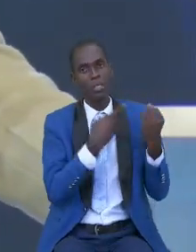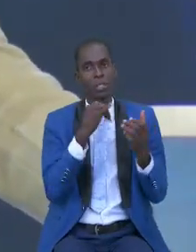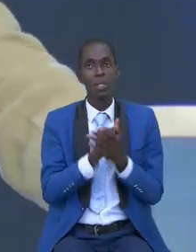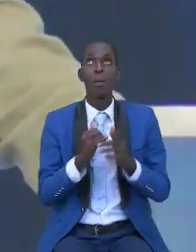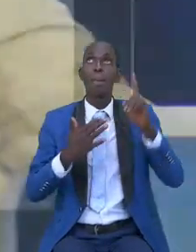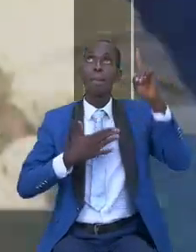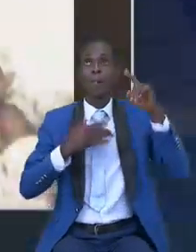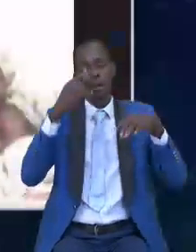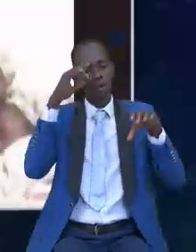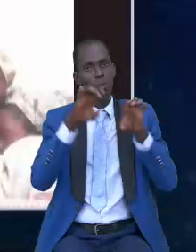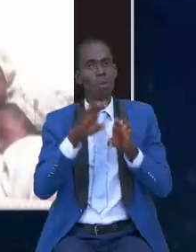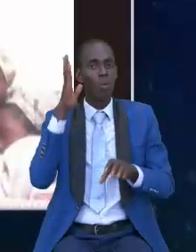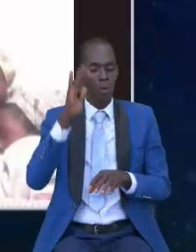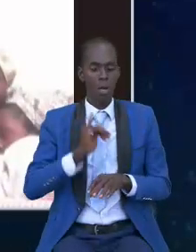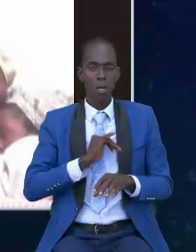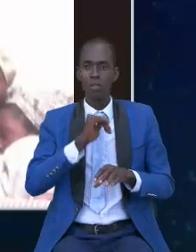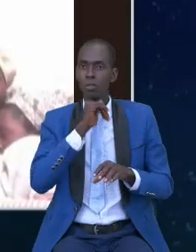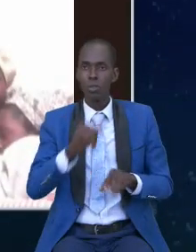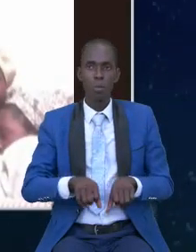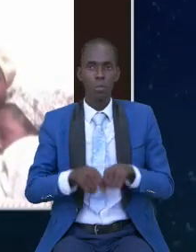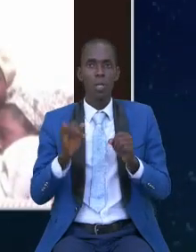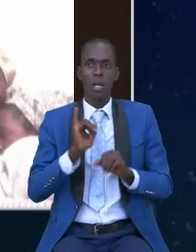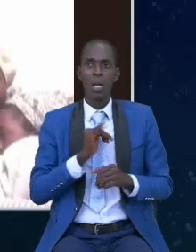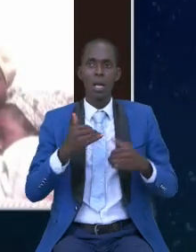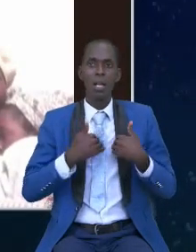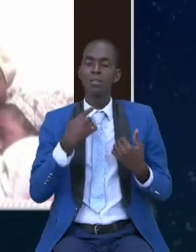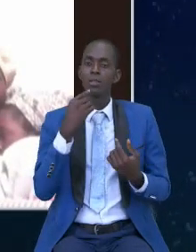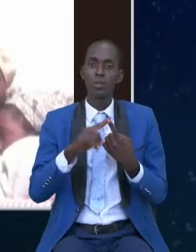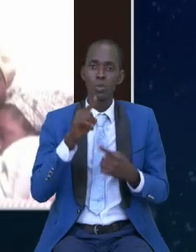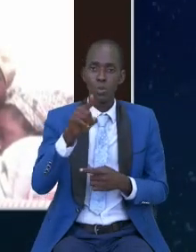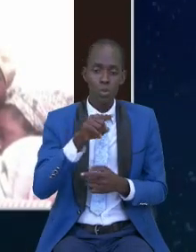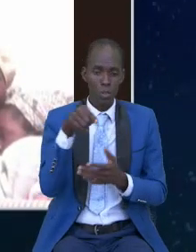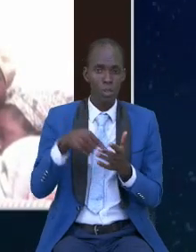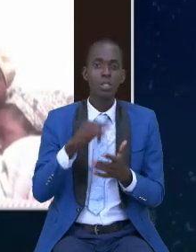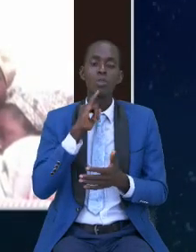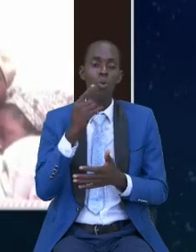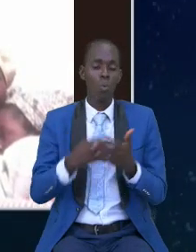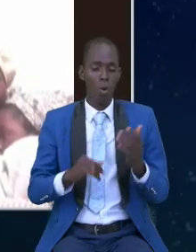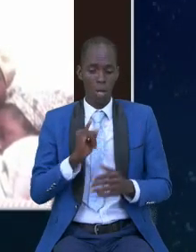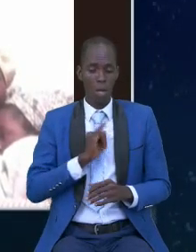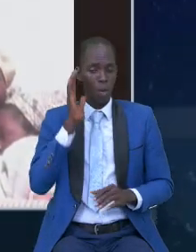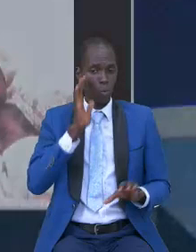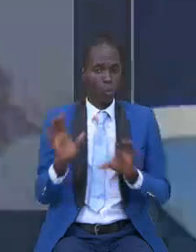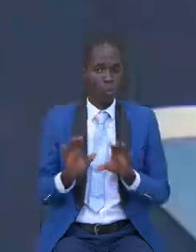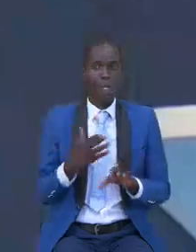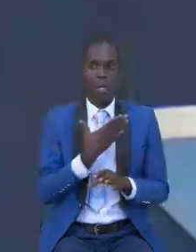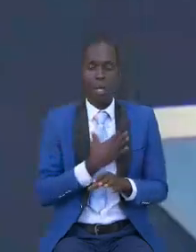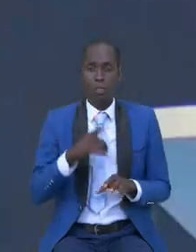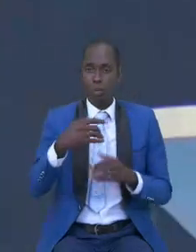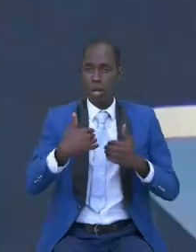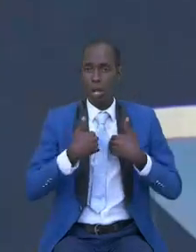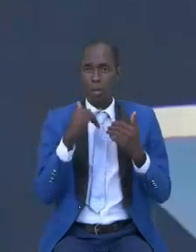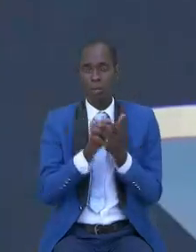not break. I have said unto you, this is what I will do. And we have the covenant faith. We